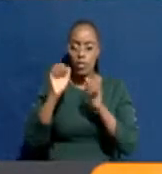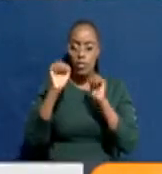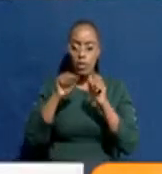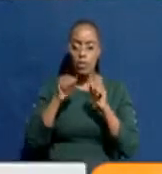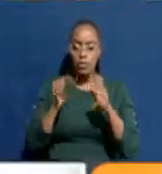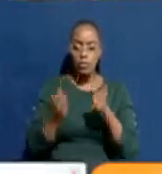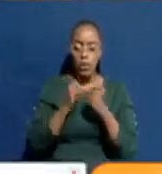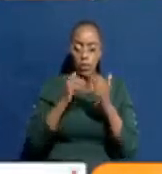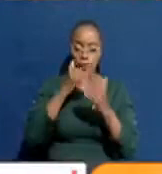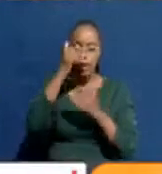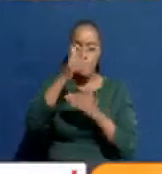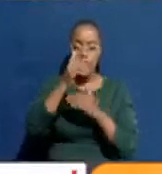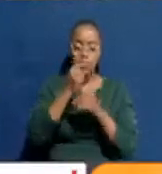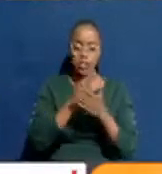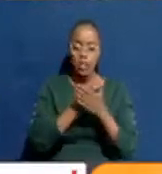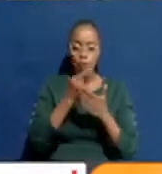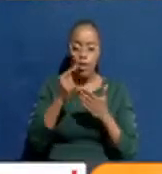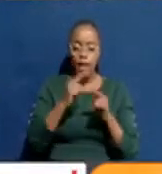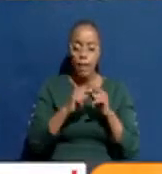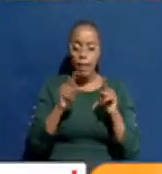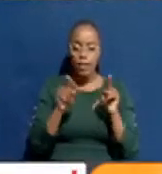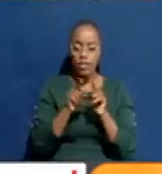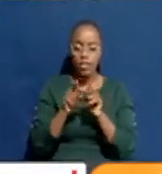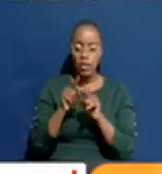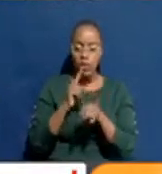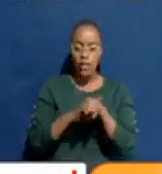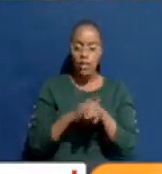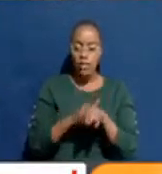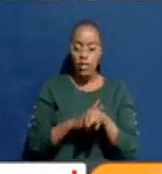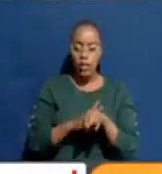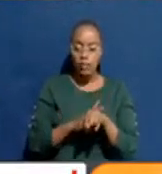happen next week. But because it's my time now